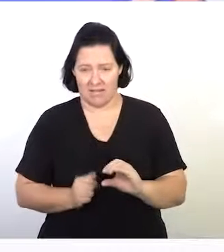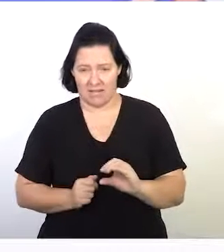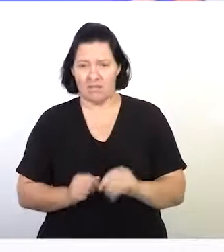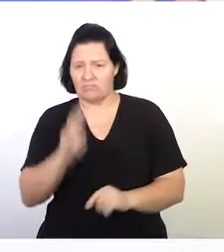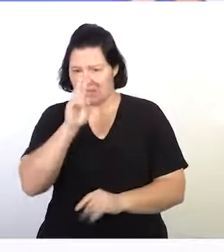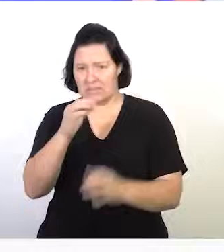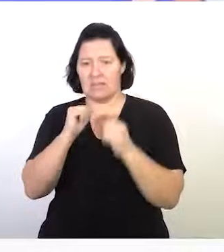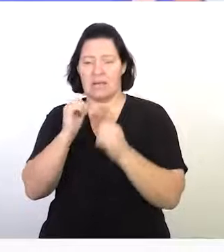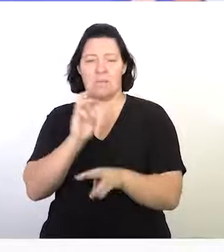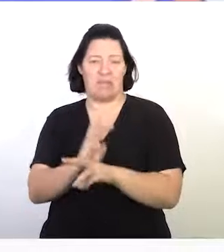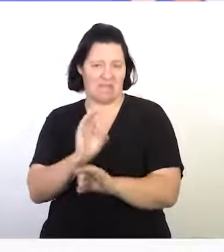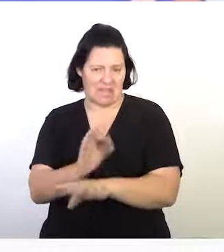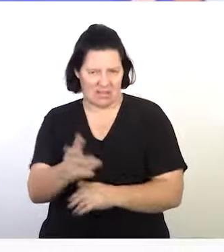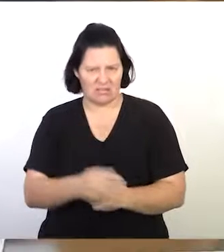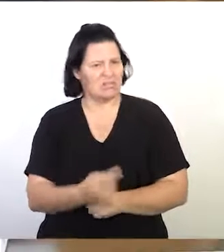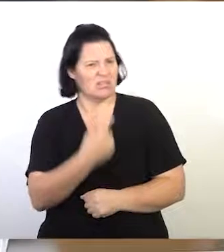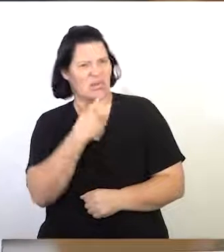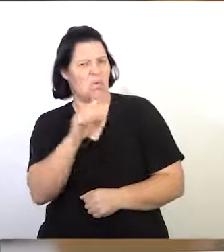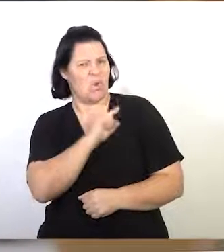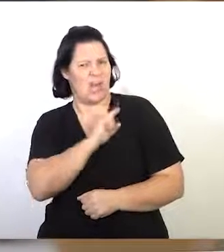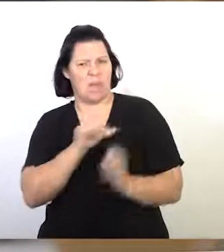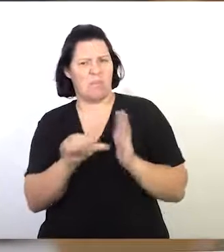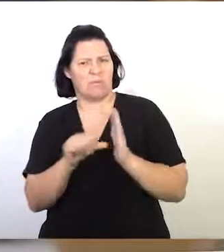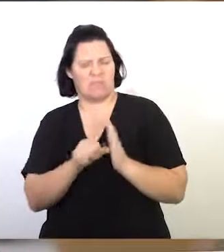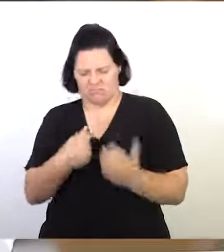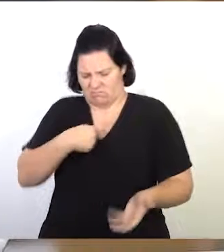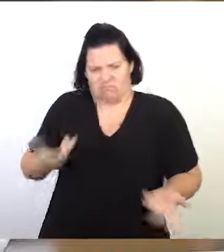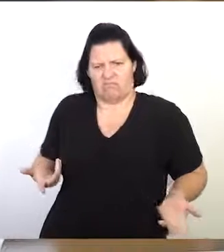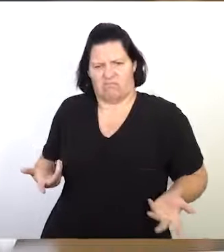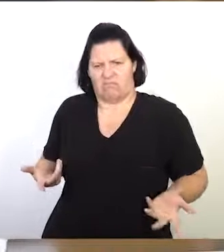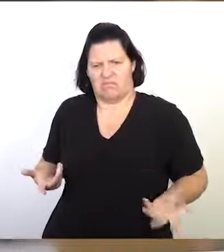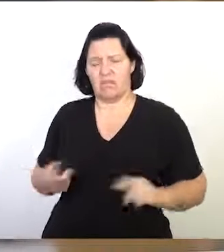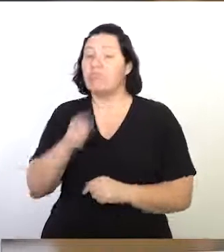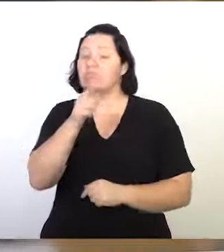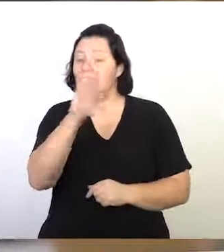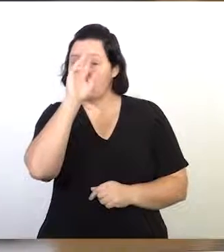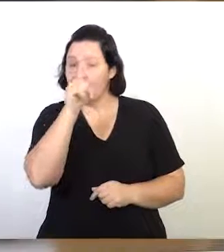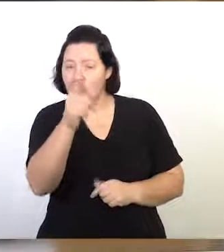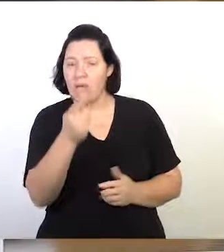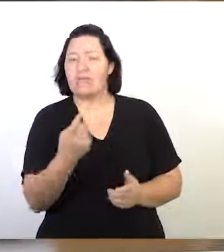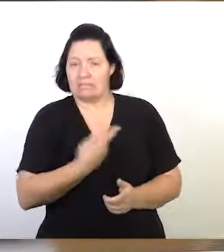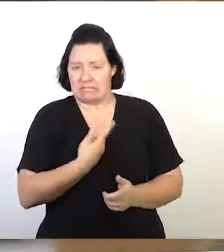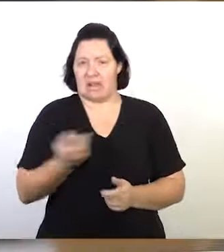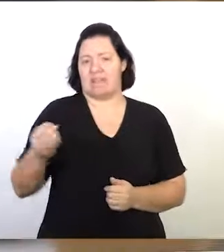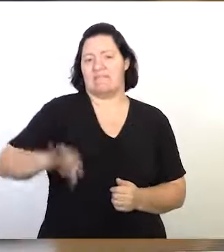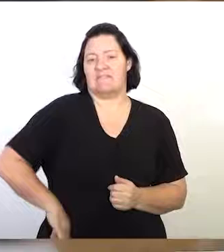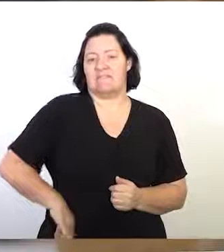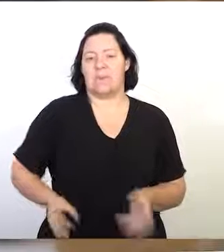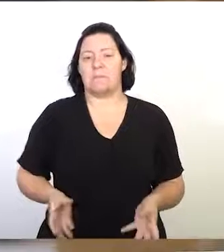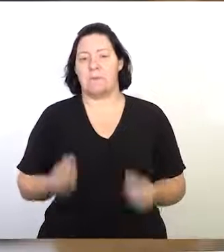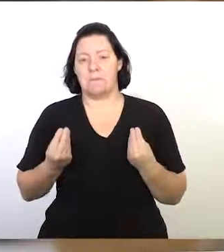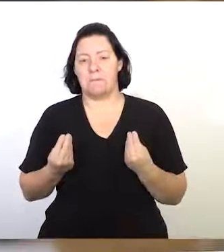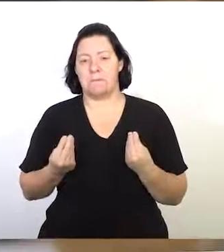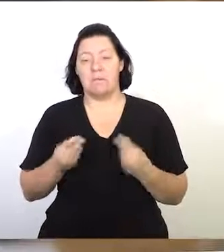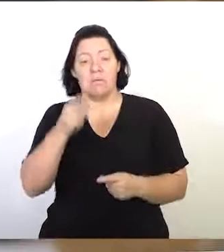with your parents. Now you may think, why is this important to you? Remember, one day you're going to earn your own income and then you